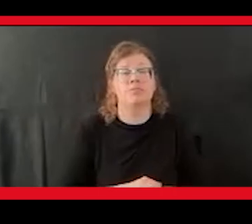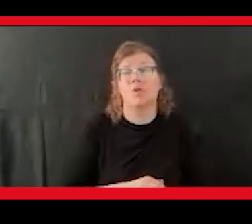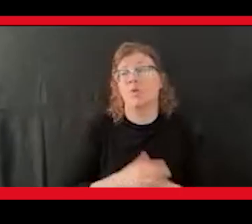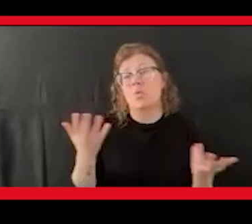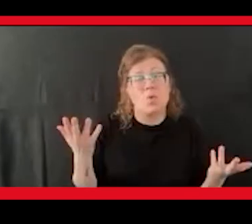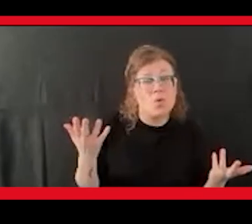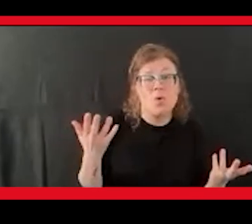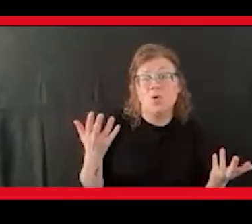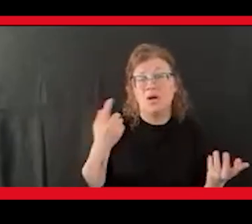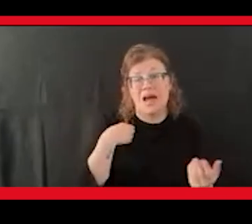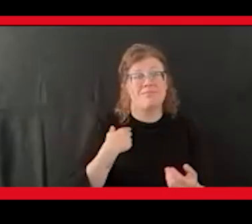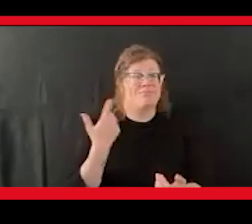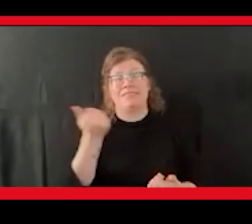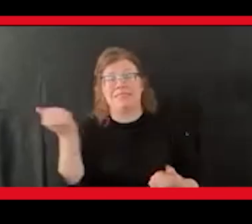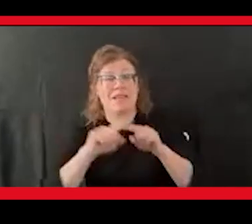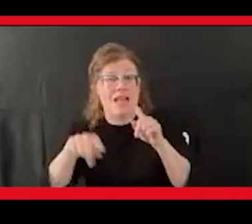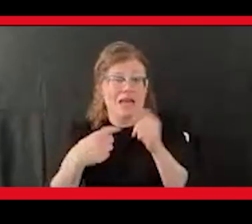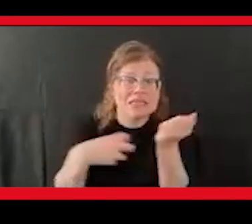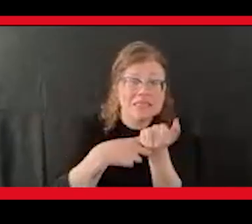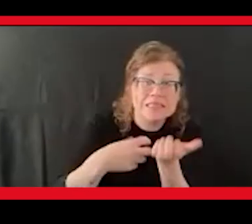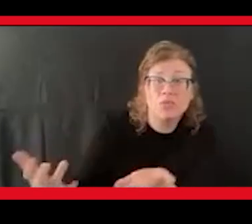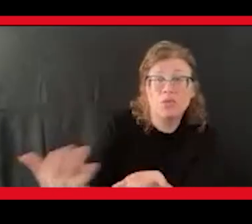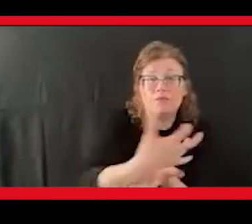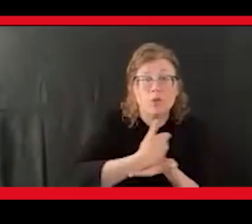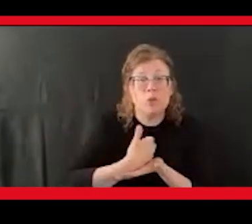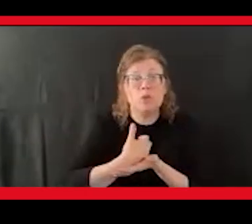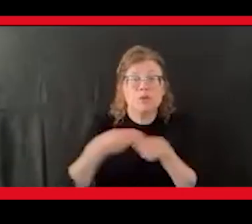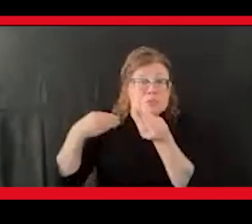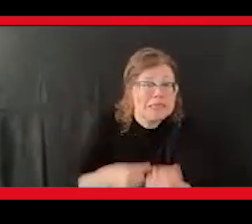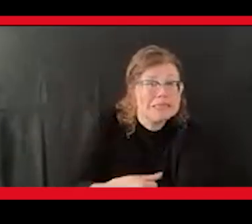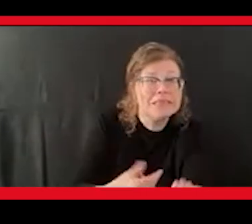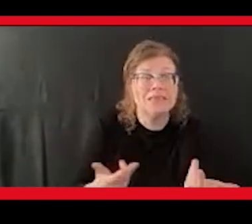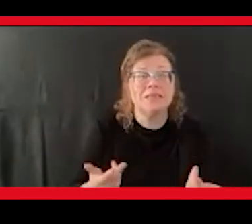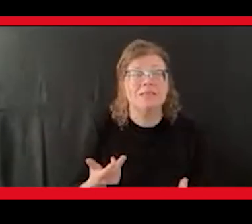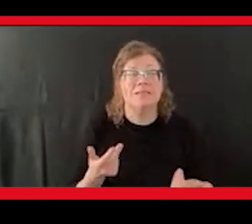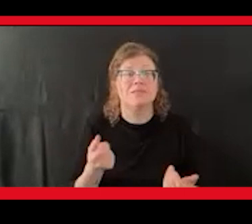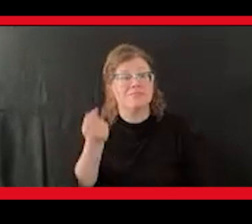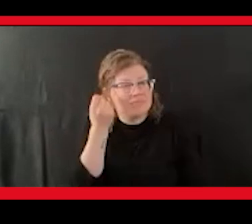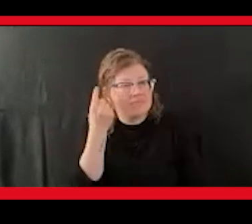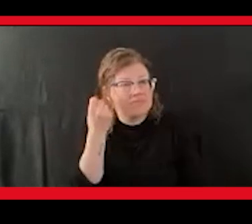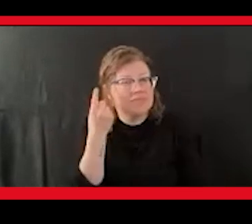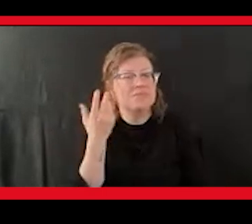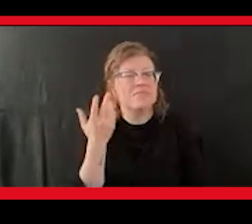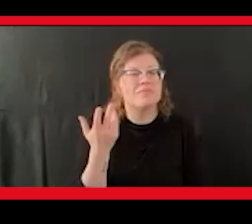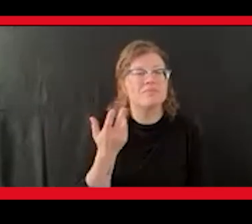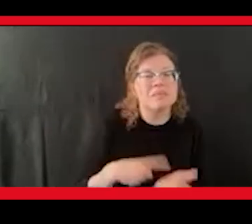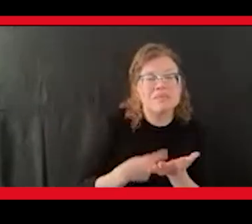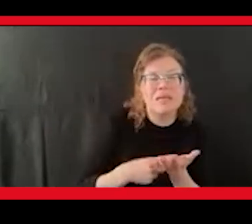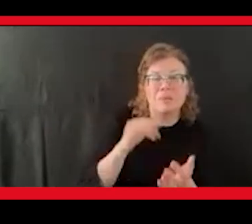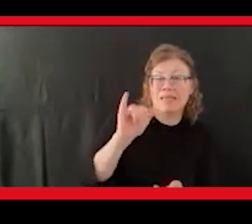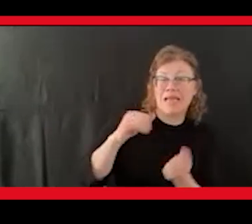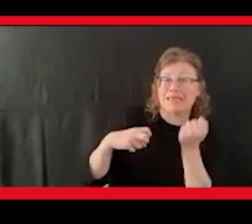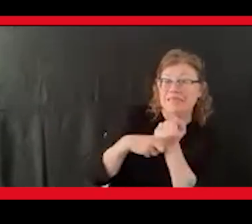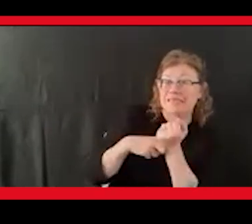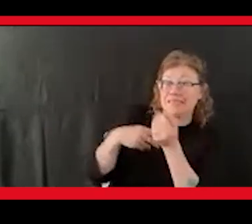in the meantime, but usually your ticket sales are directed to a different program and you depend on the project grant funding